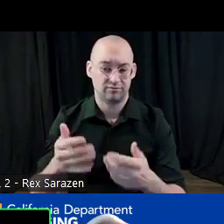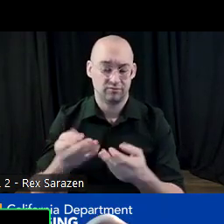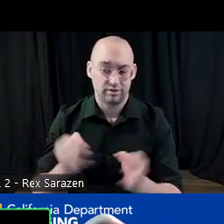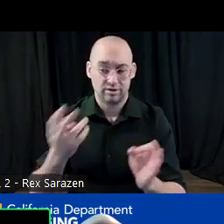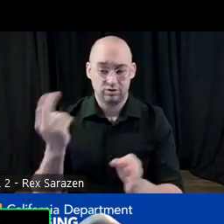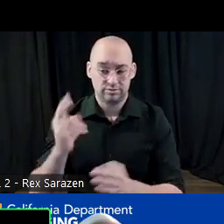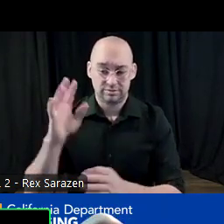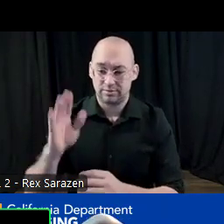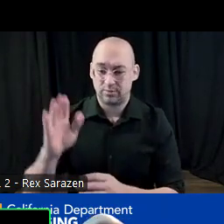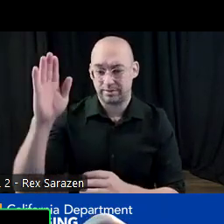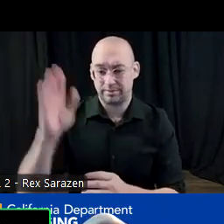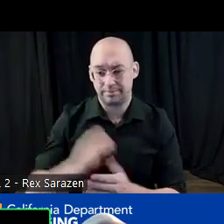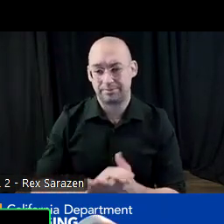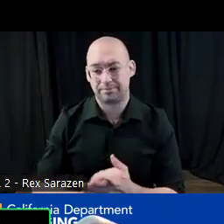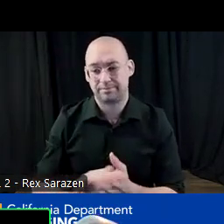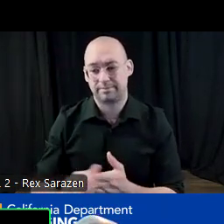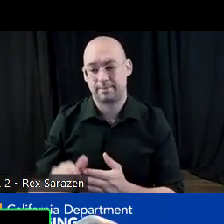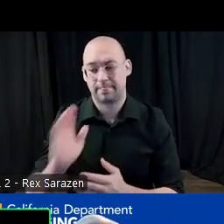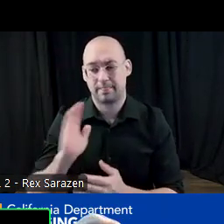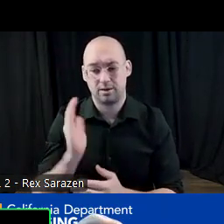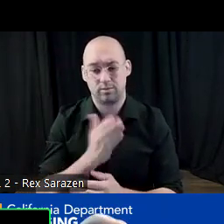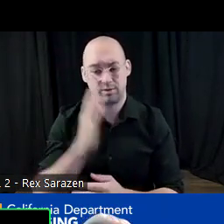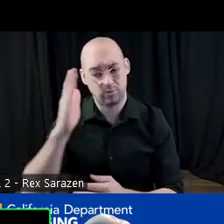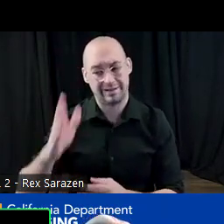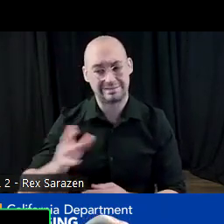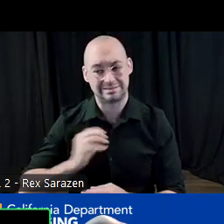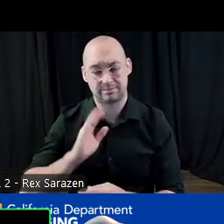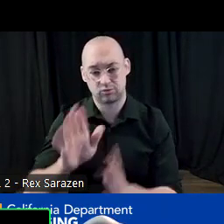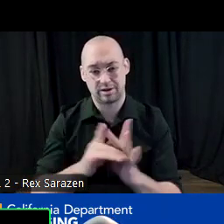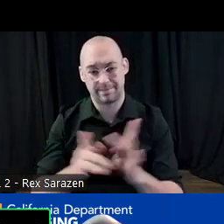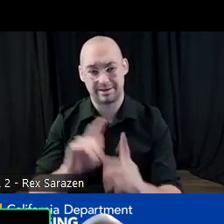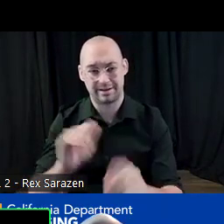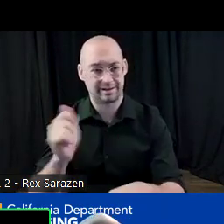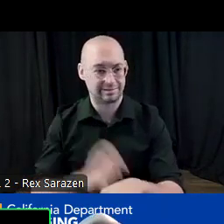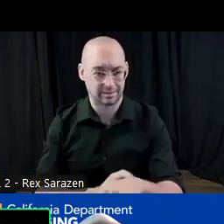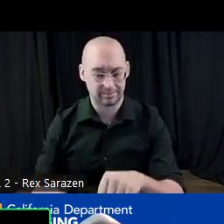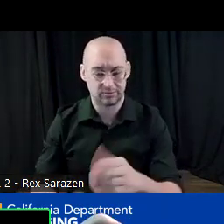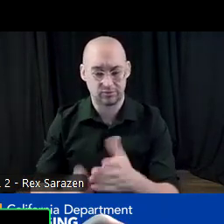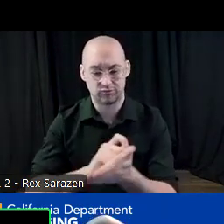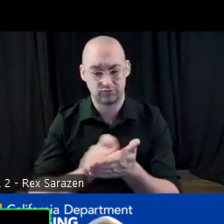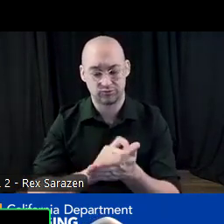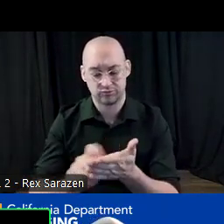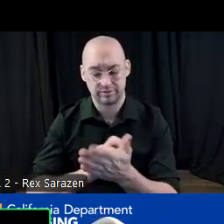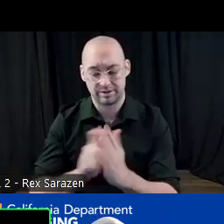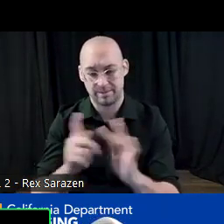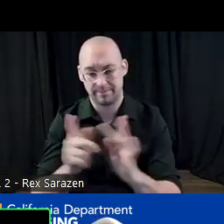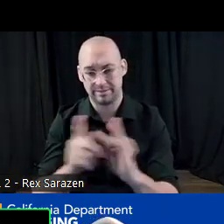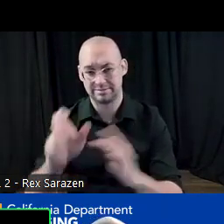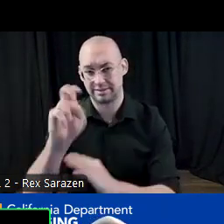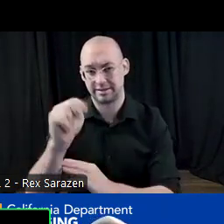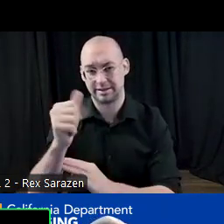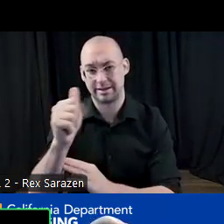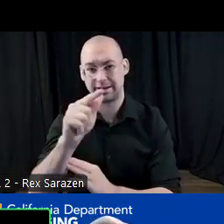*9. Of course, we will accept your comment at any time. Written comments to our Engage email box,